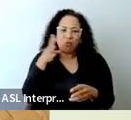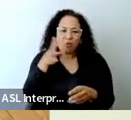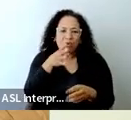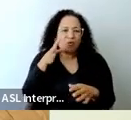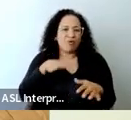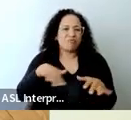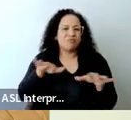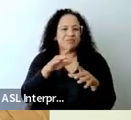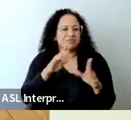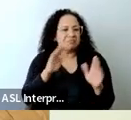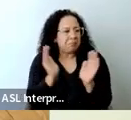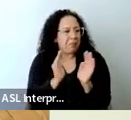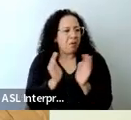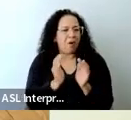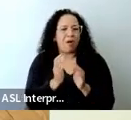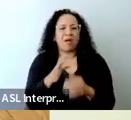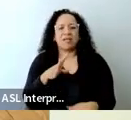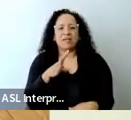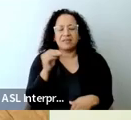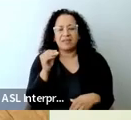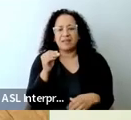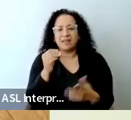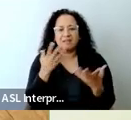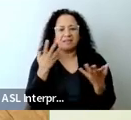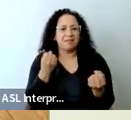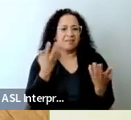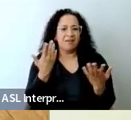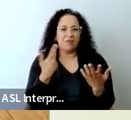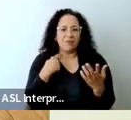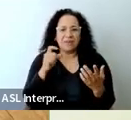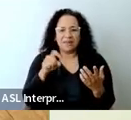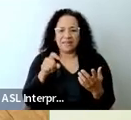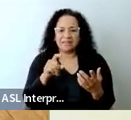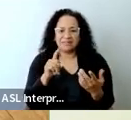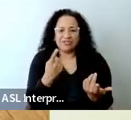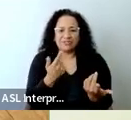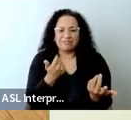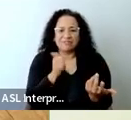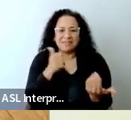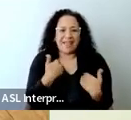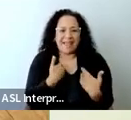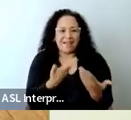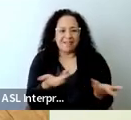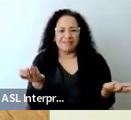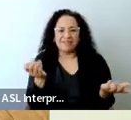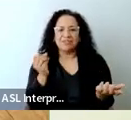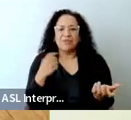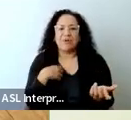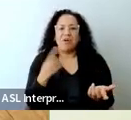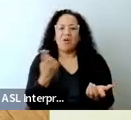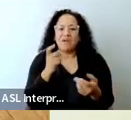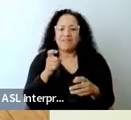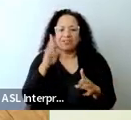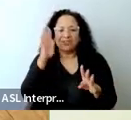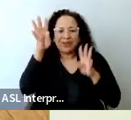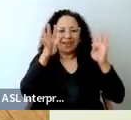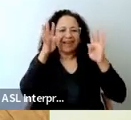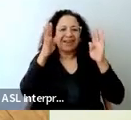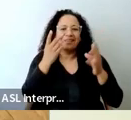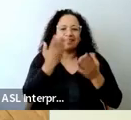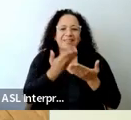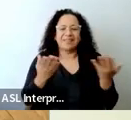pretty small. And a lot of what we need just simply doesn't exist. So we have to always be creating things,